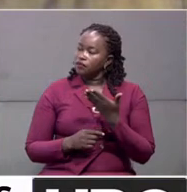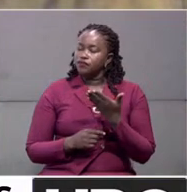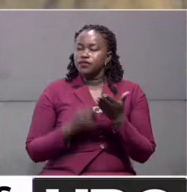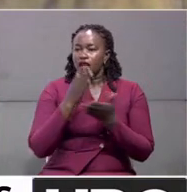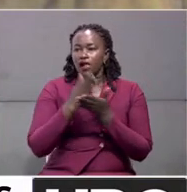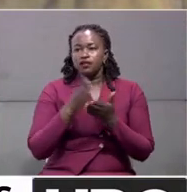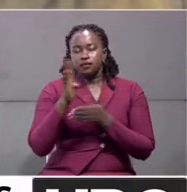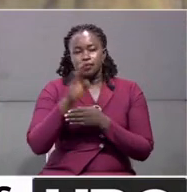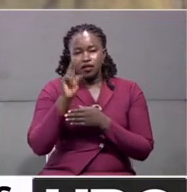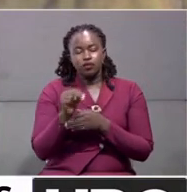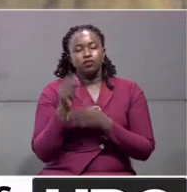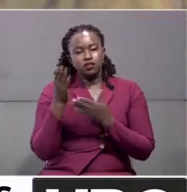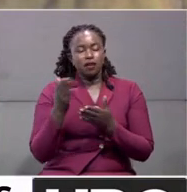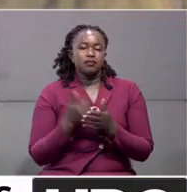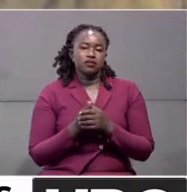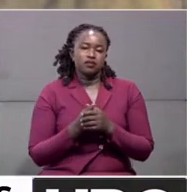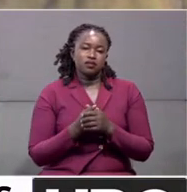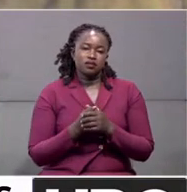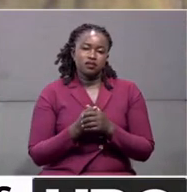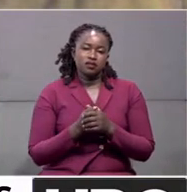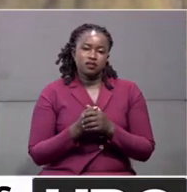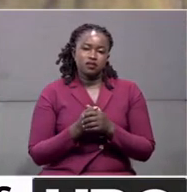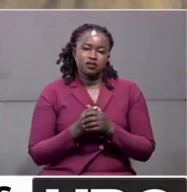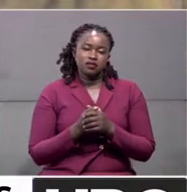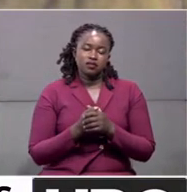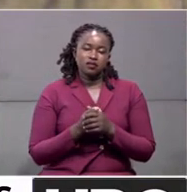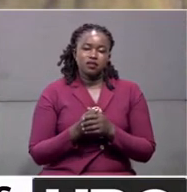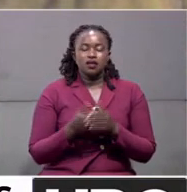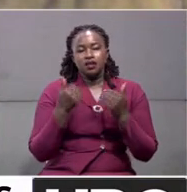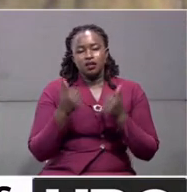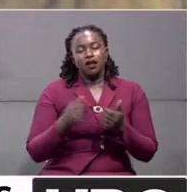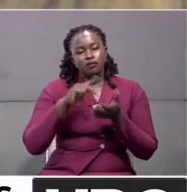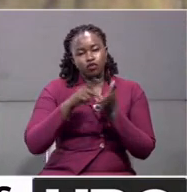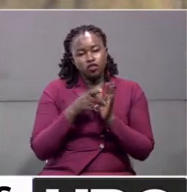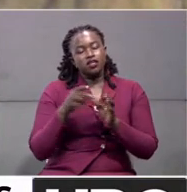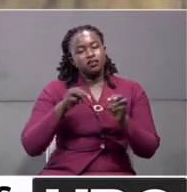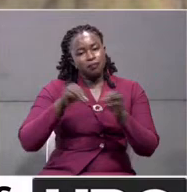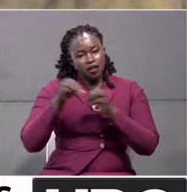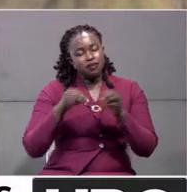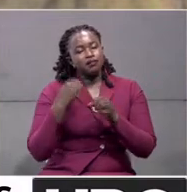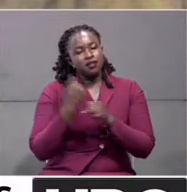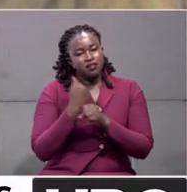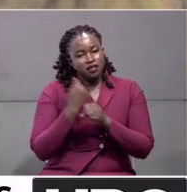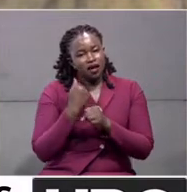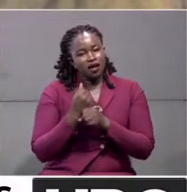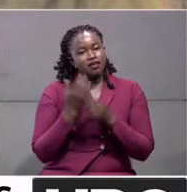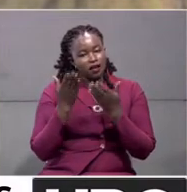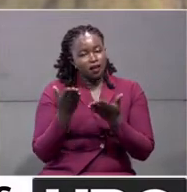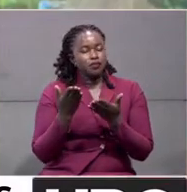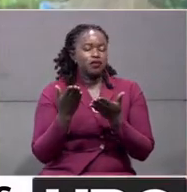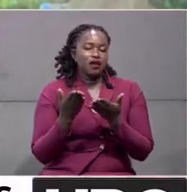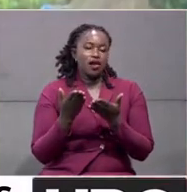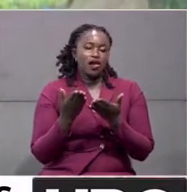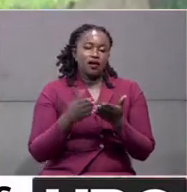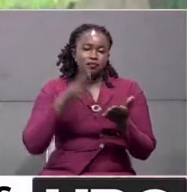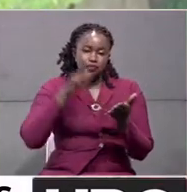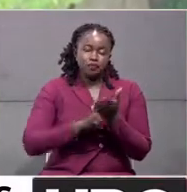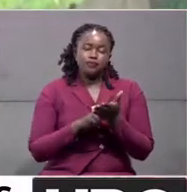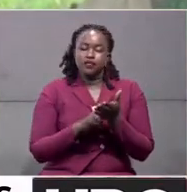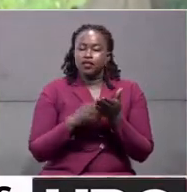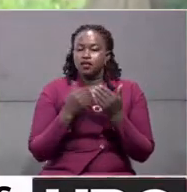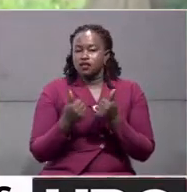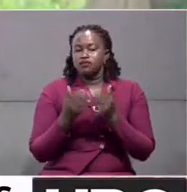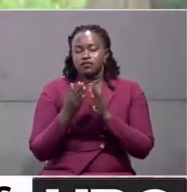this project. So the procurement and project management is done by the Private Sector Foundation in Kampala.